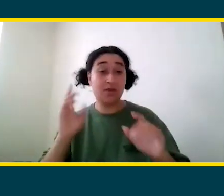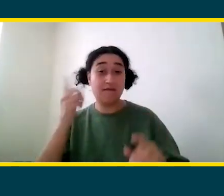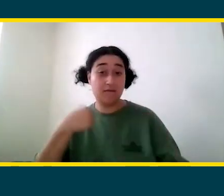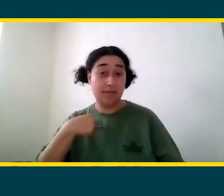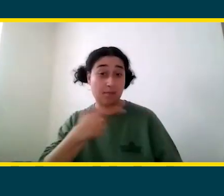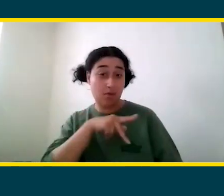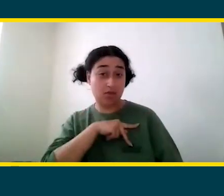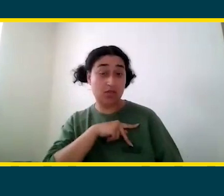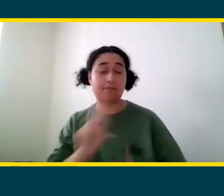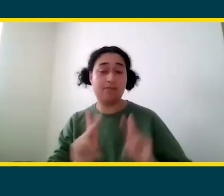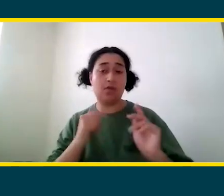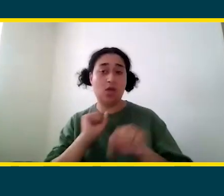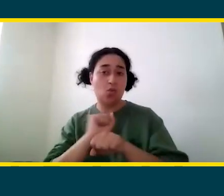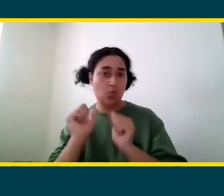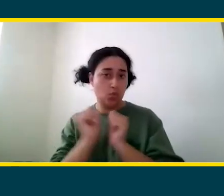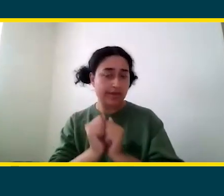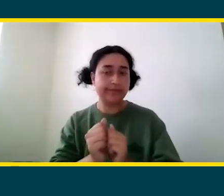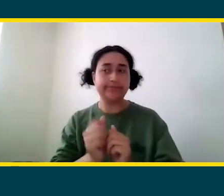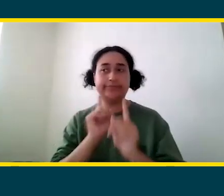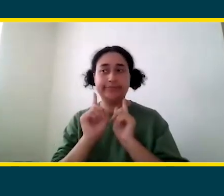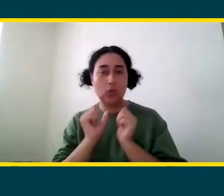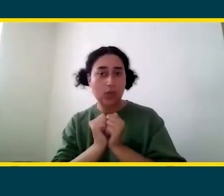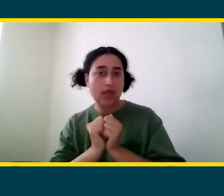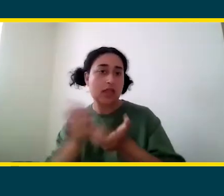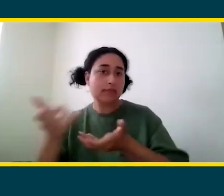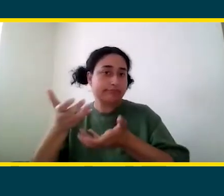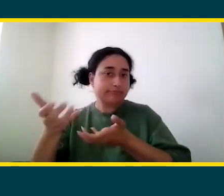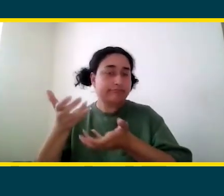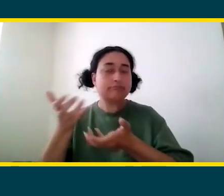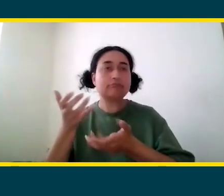some of the folks that I work with and talk to, I